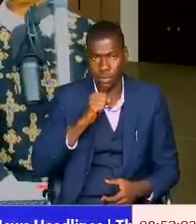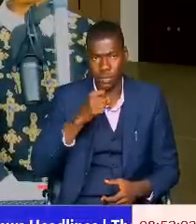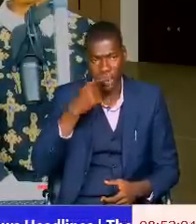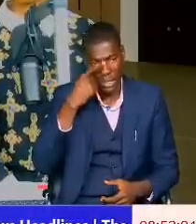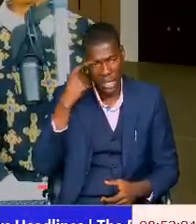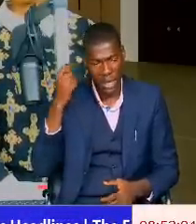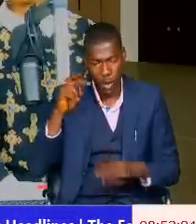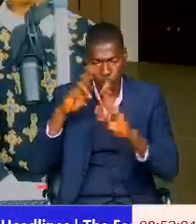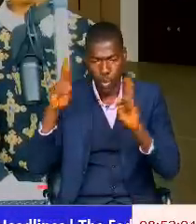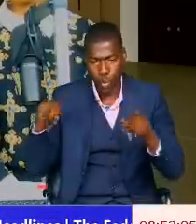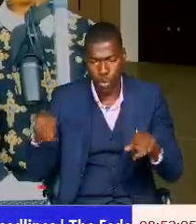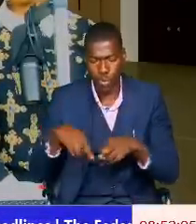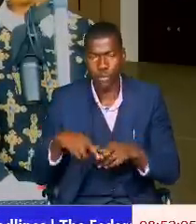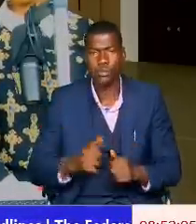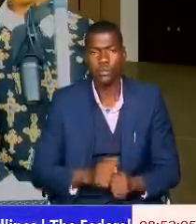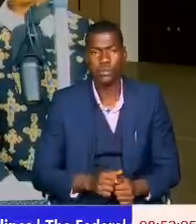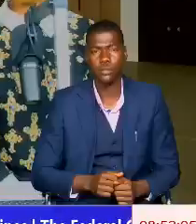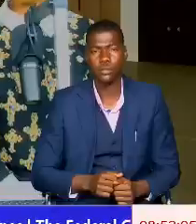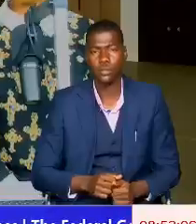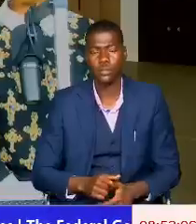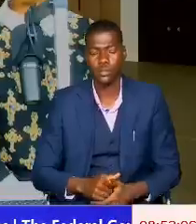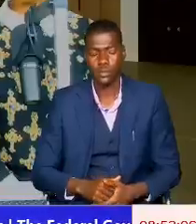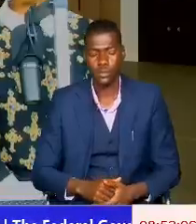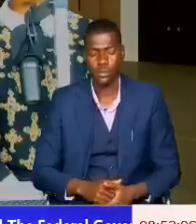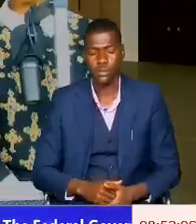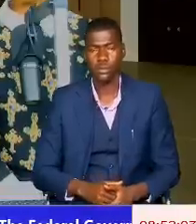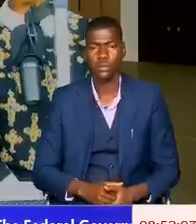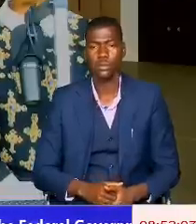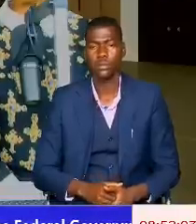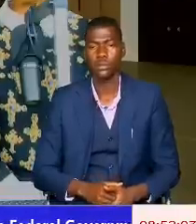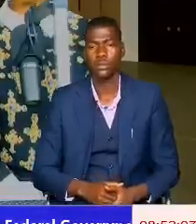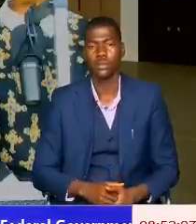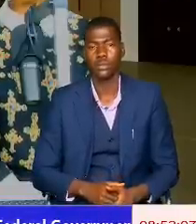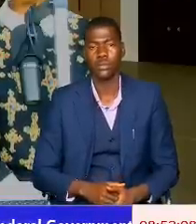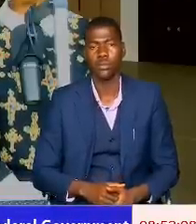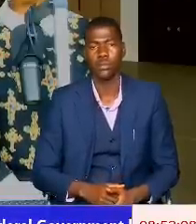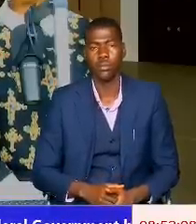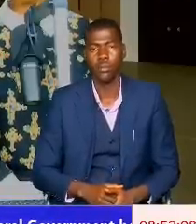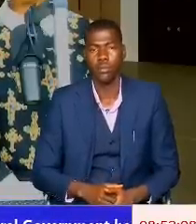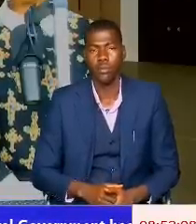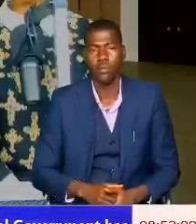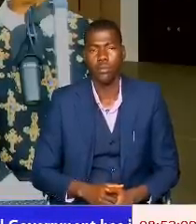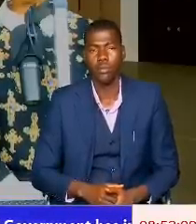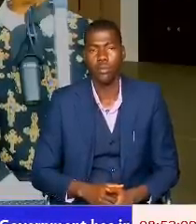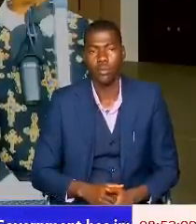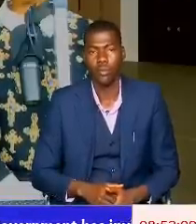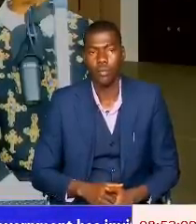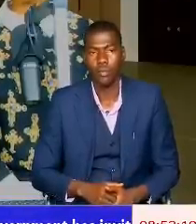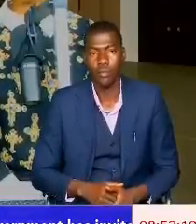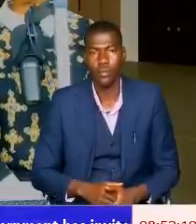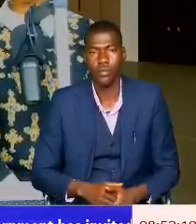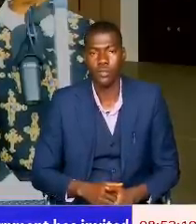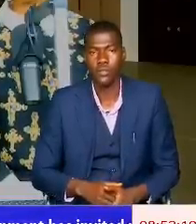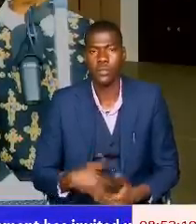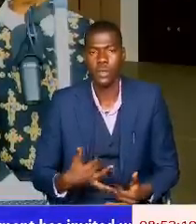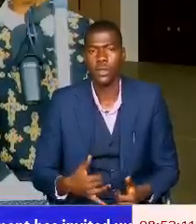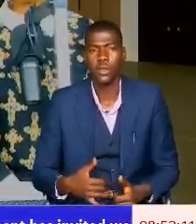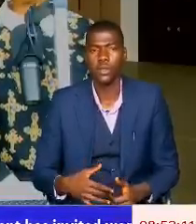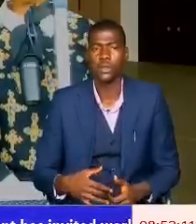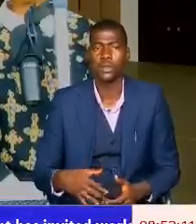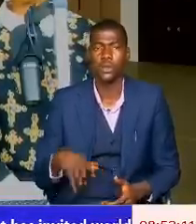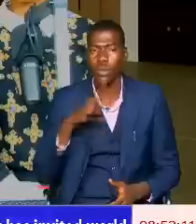room, dark room, quiet room, isolated room. The lady